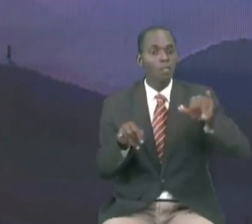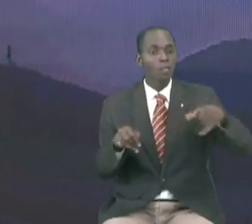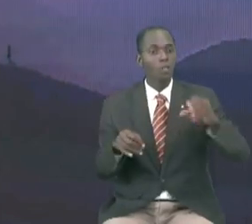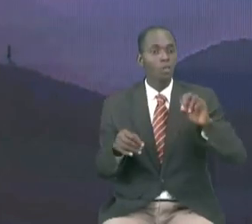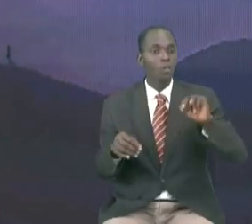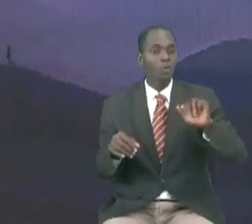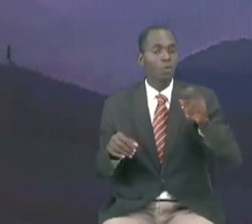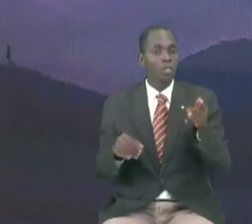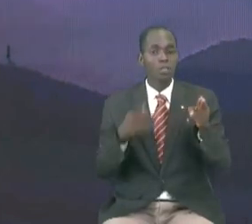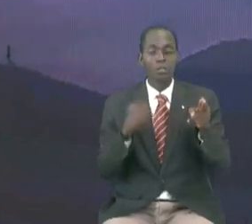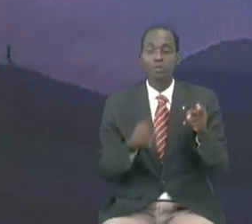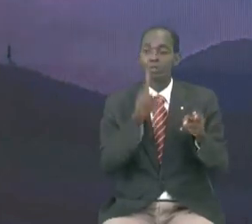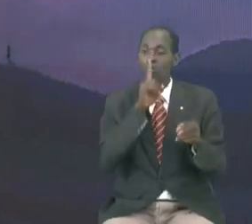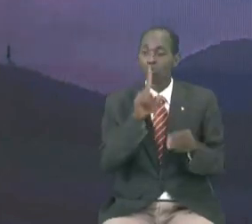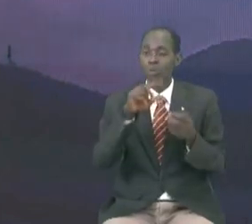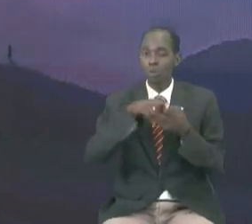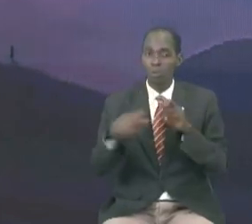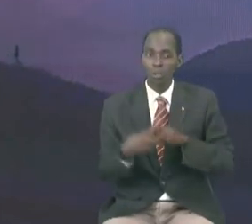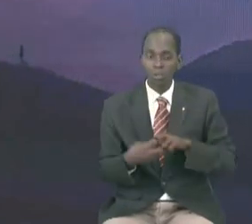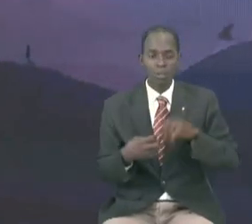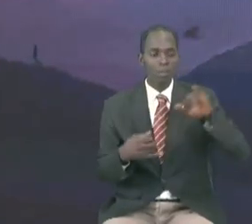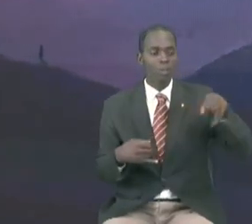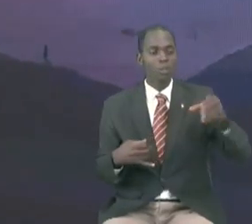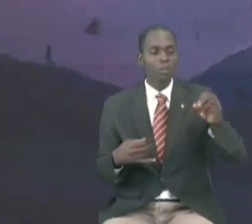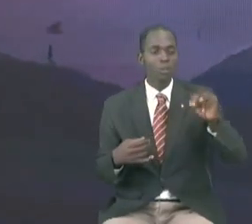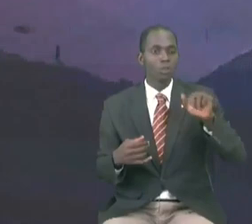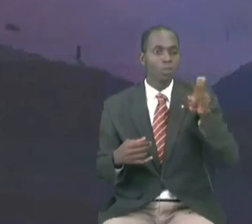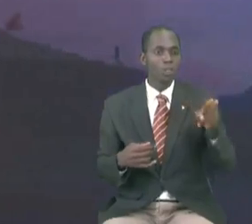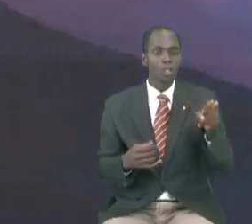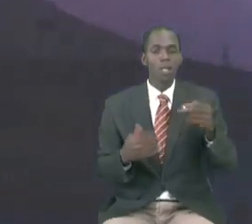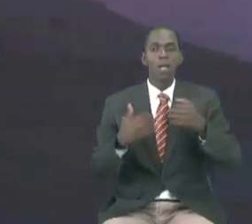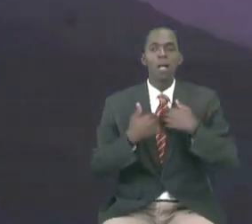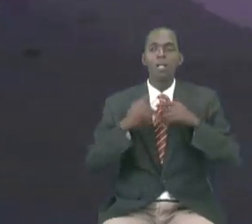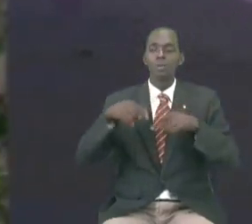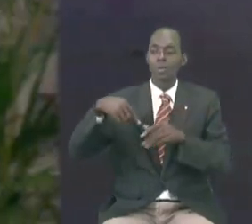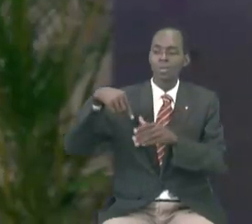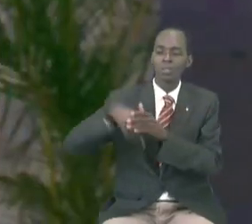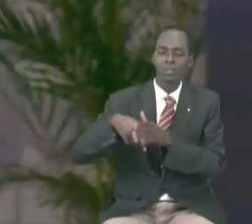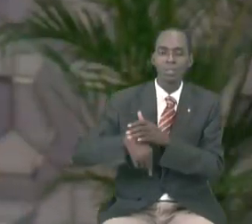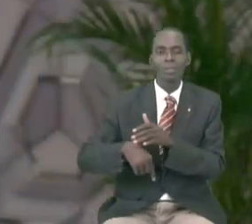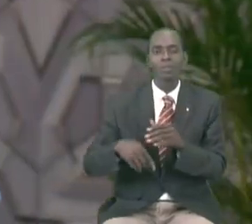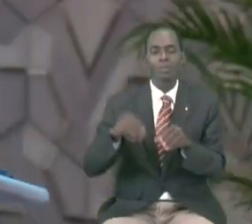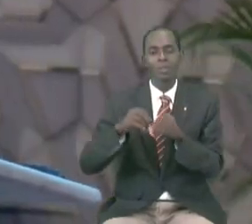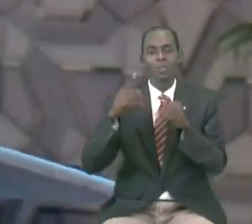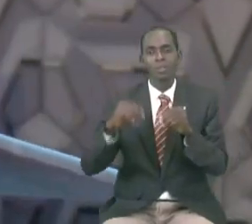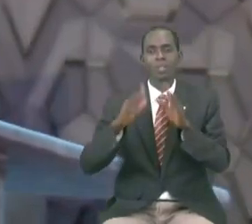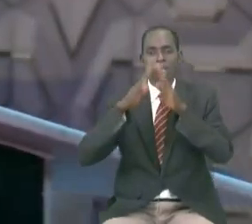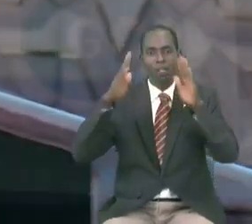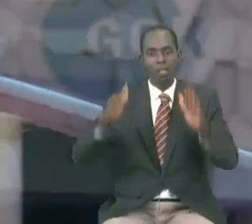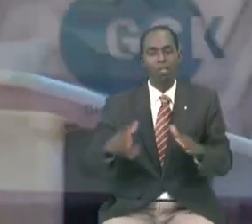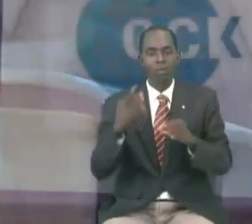the ship, and he lay and was fast asleep. So sometimes the